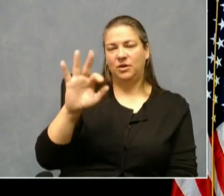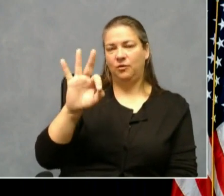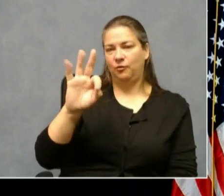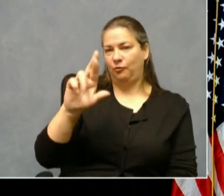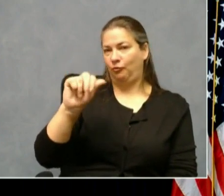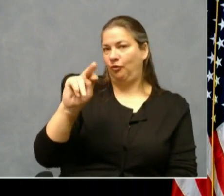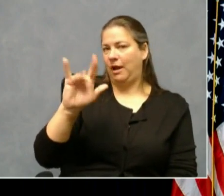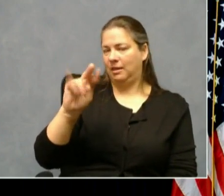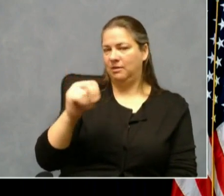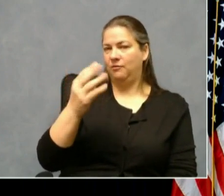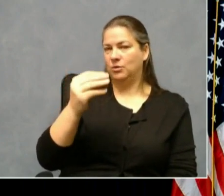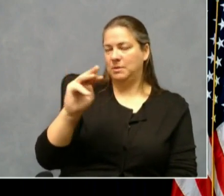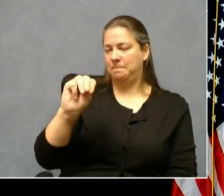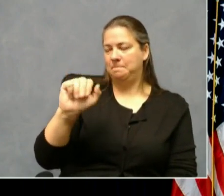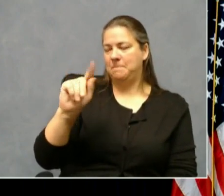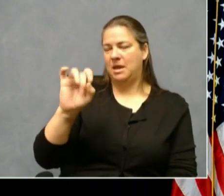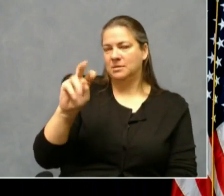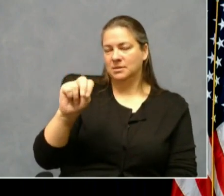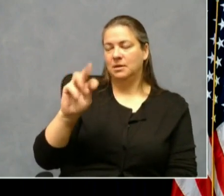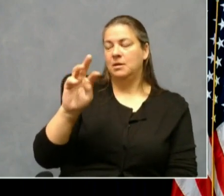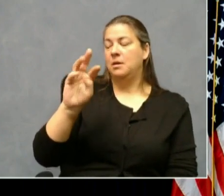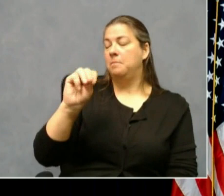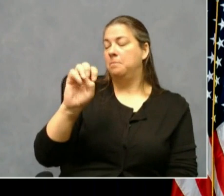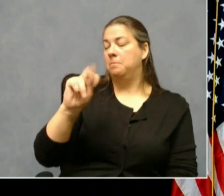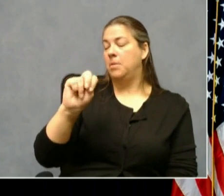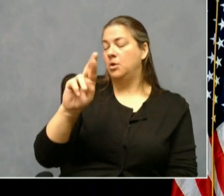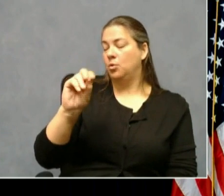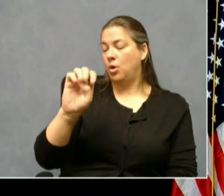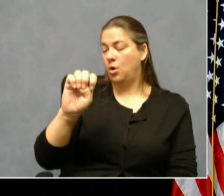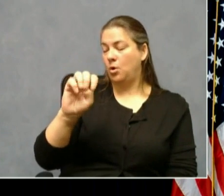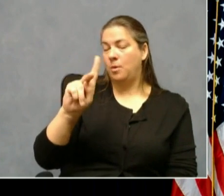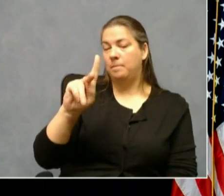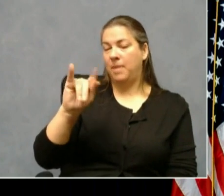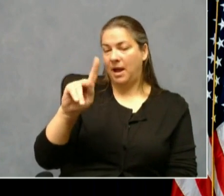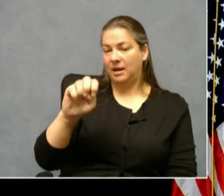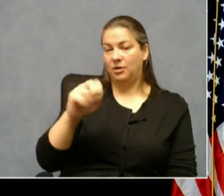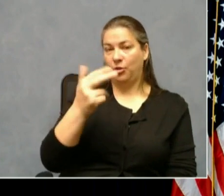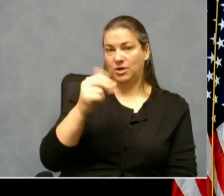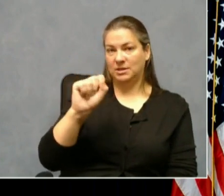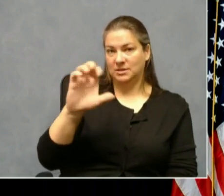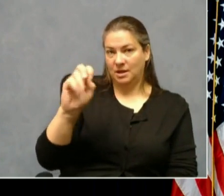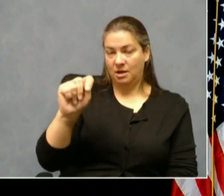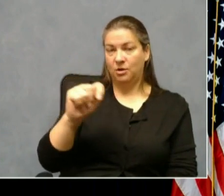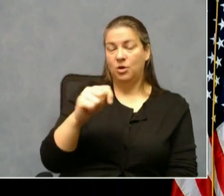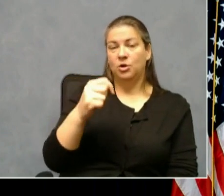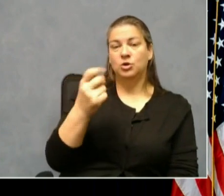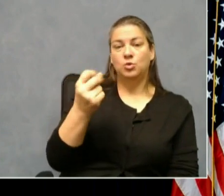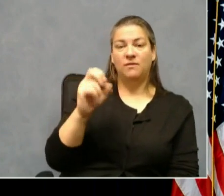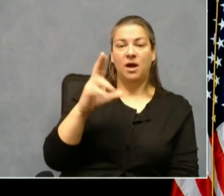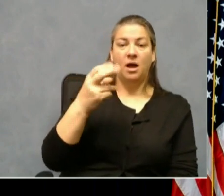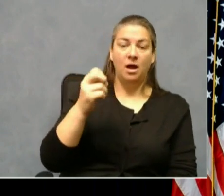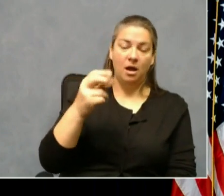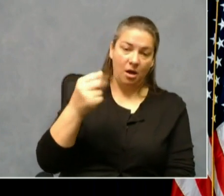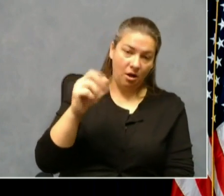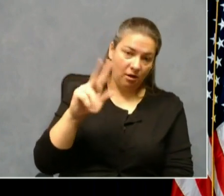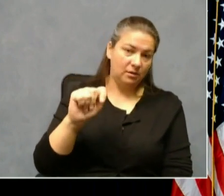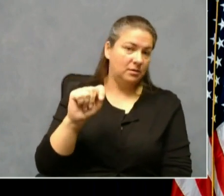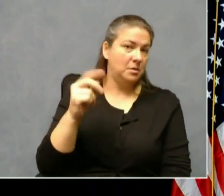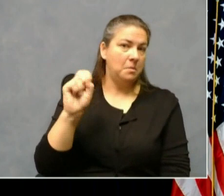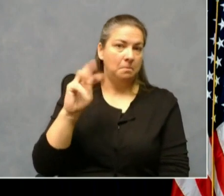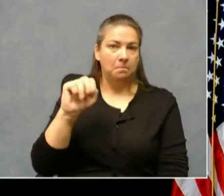in Madison, Monroe, and Pike, 13 in Scott, 12 in Hart, Marshall, Oldham, Simpson, and